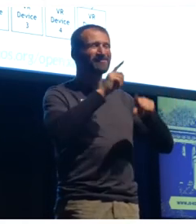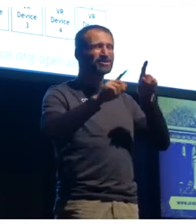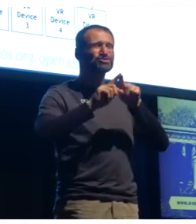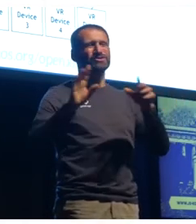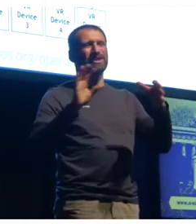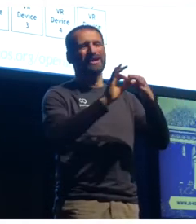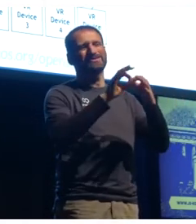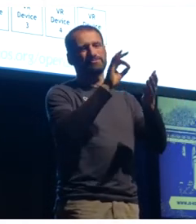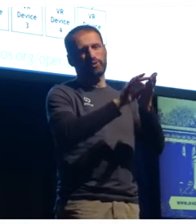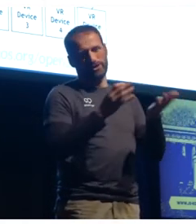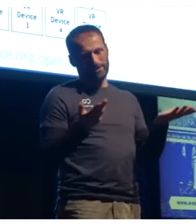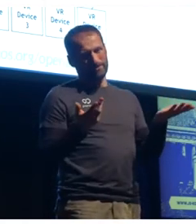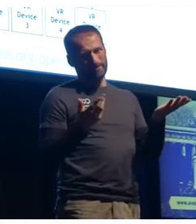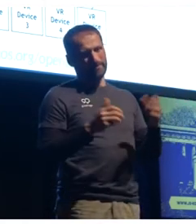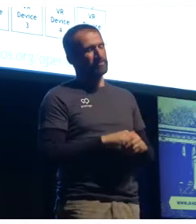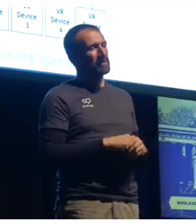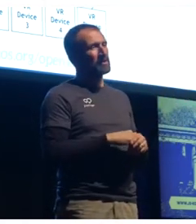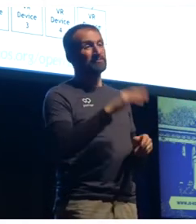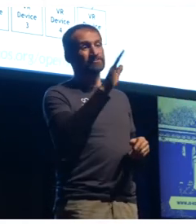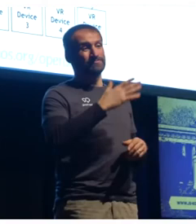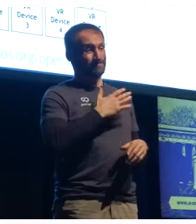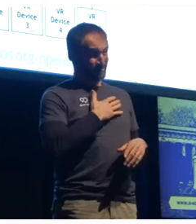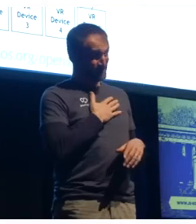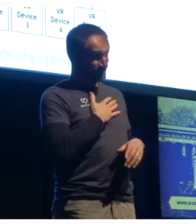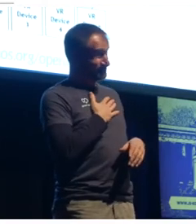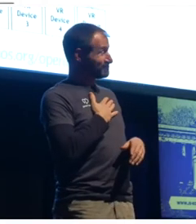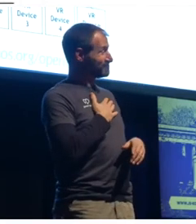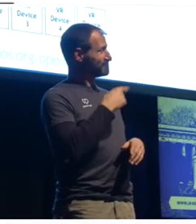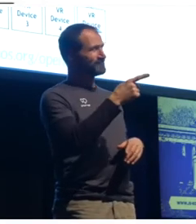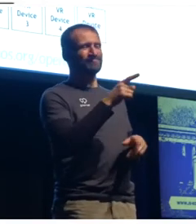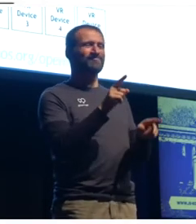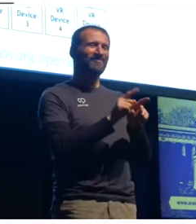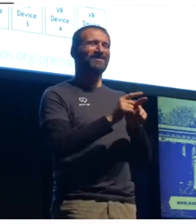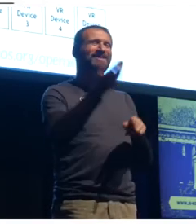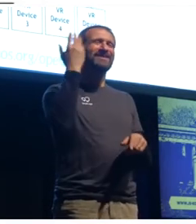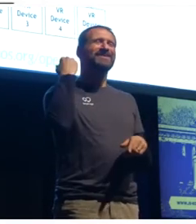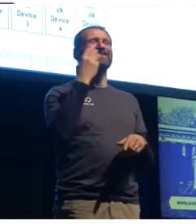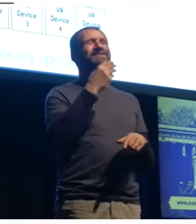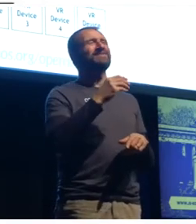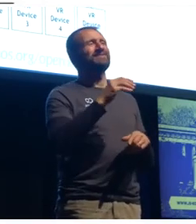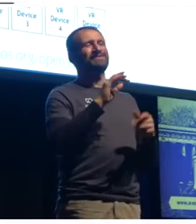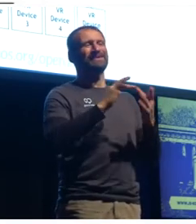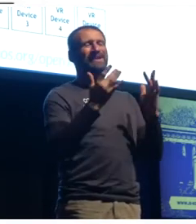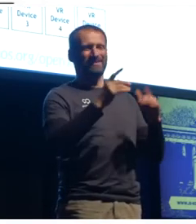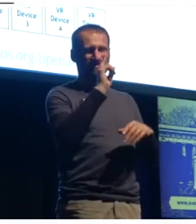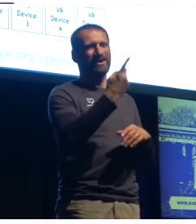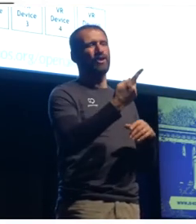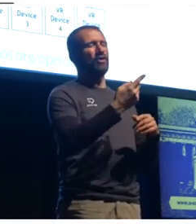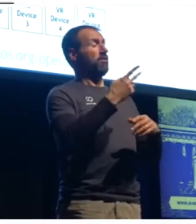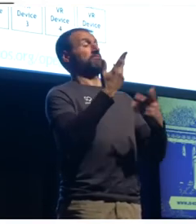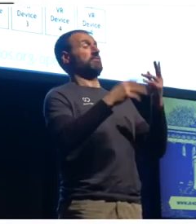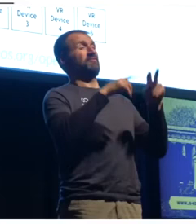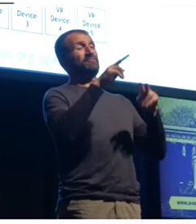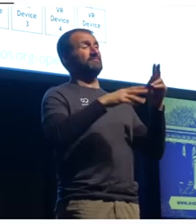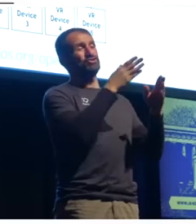Currently, VR suffers from platformitis, not unlike the early web. However, standards like OpenXR are coming to the rescue,